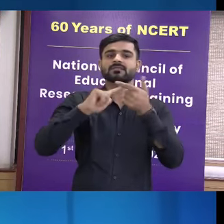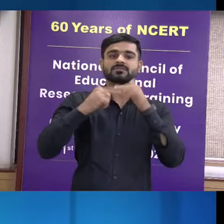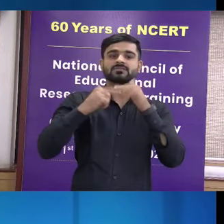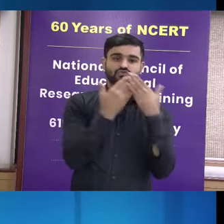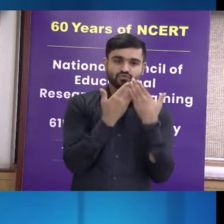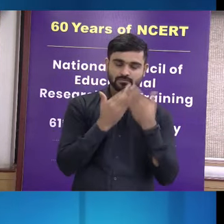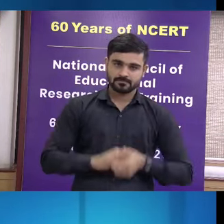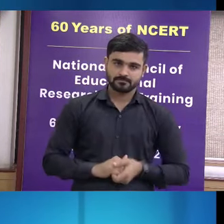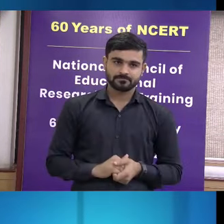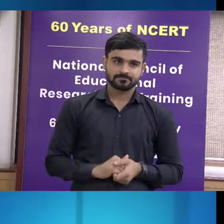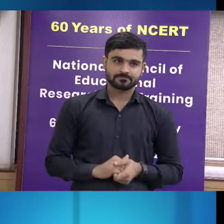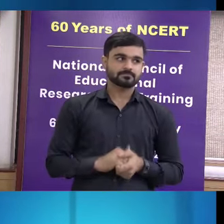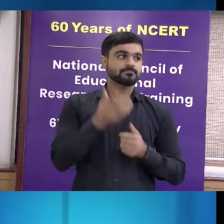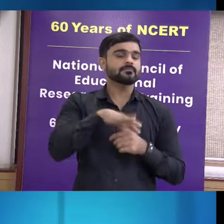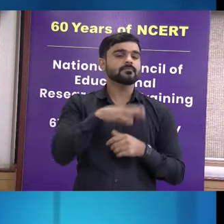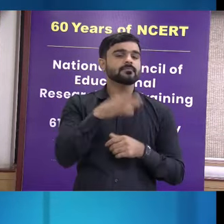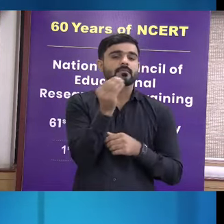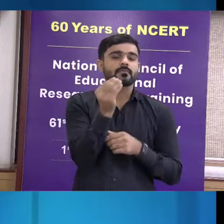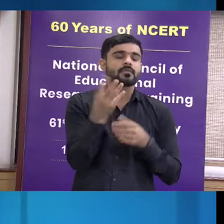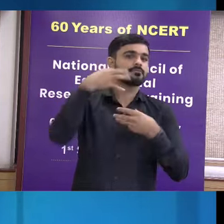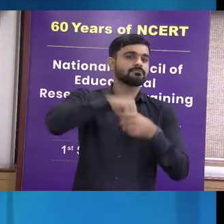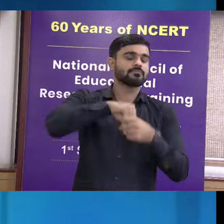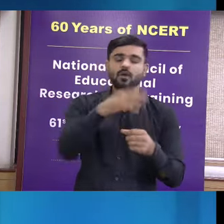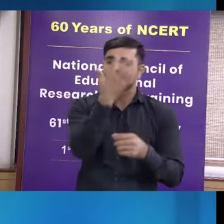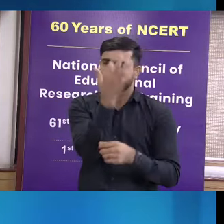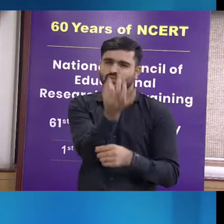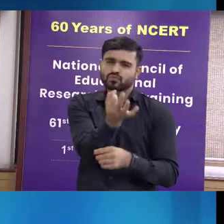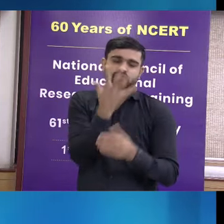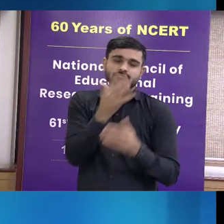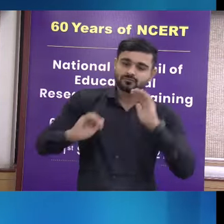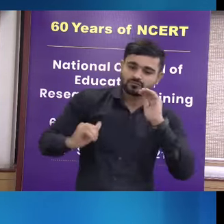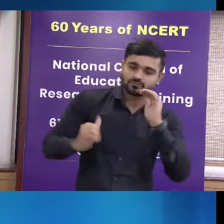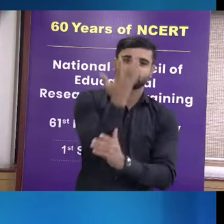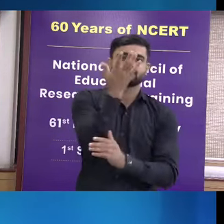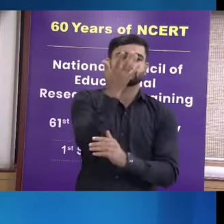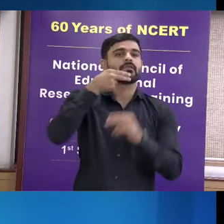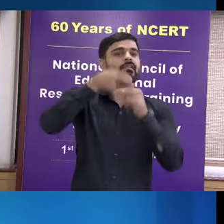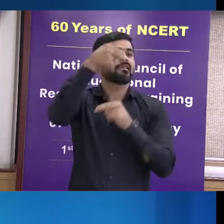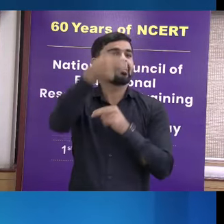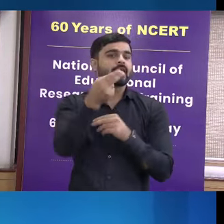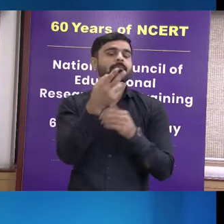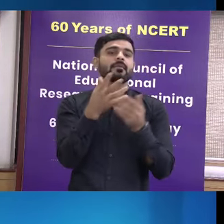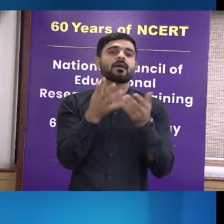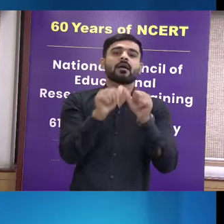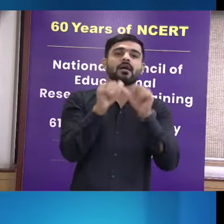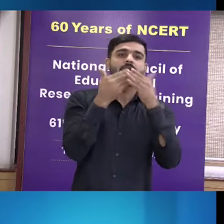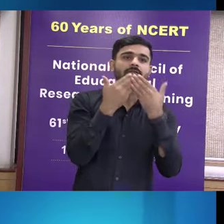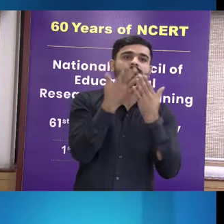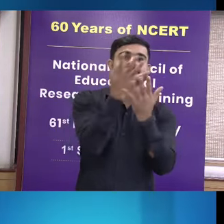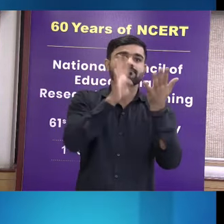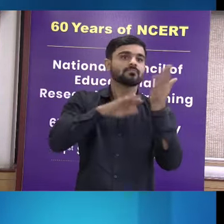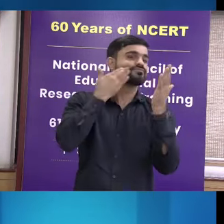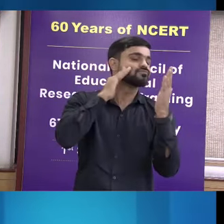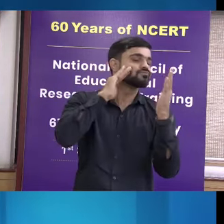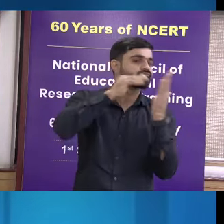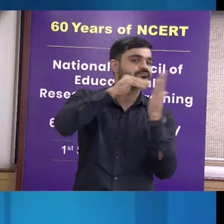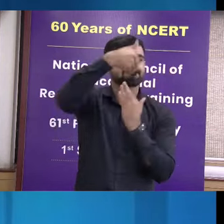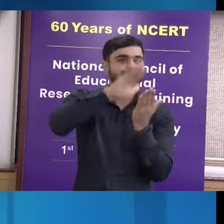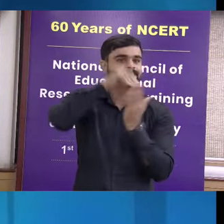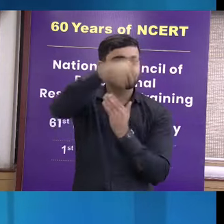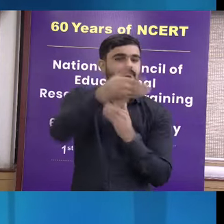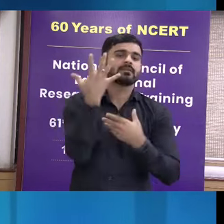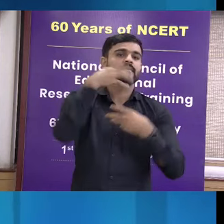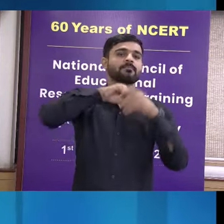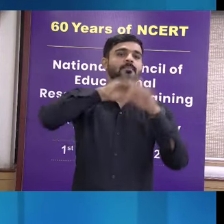Education has come up with excellent innovations like the alternative academic calendar. And when